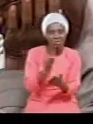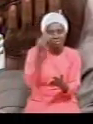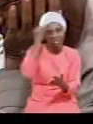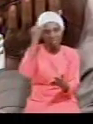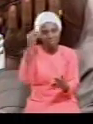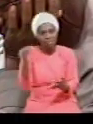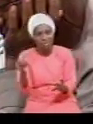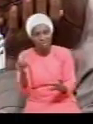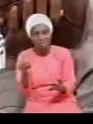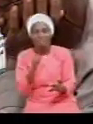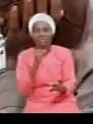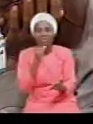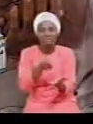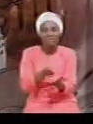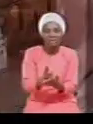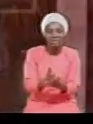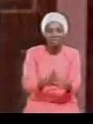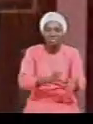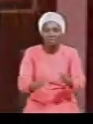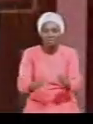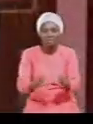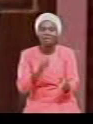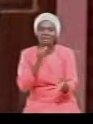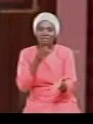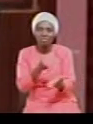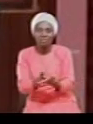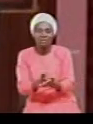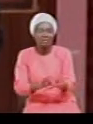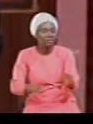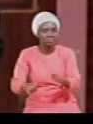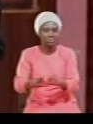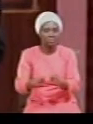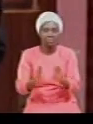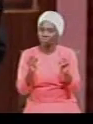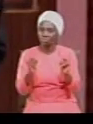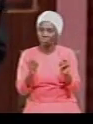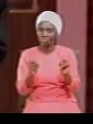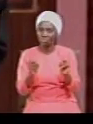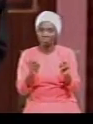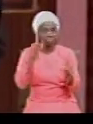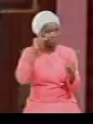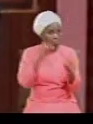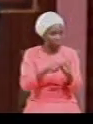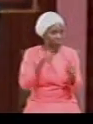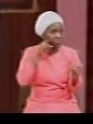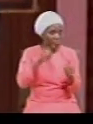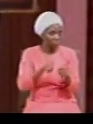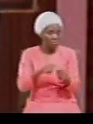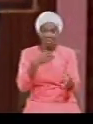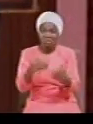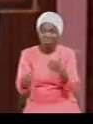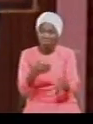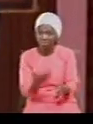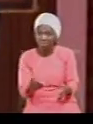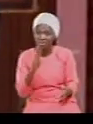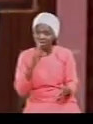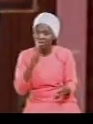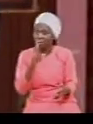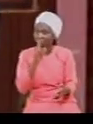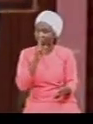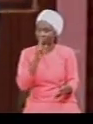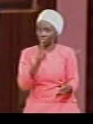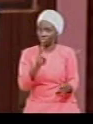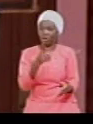dishonest action, dishonest behavior. Brethren, whatsoever things are true,